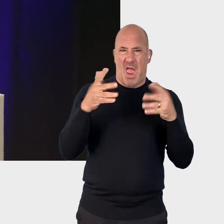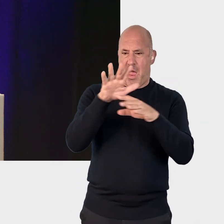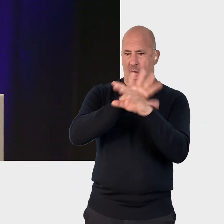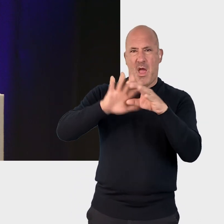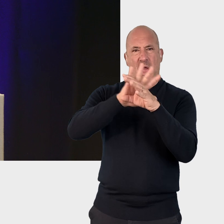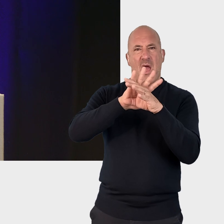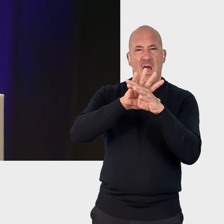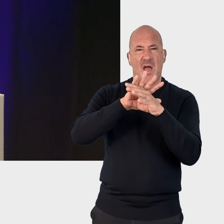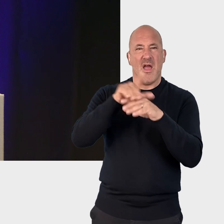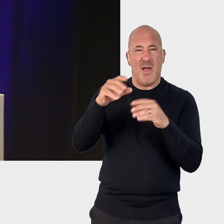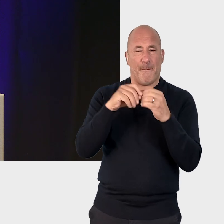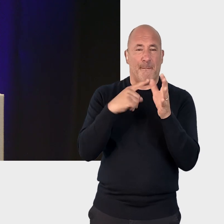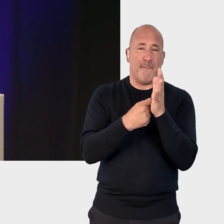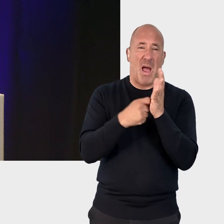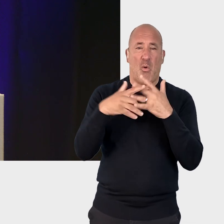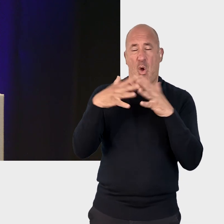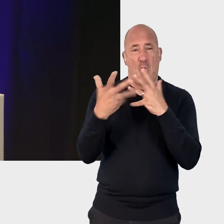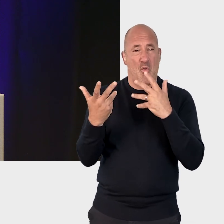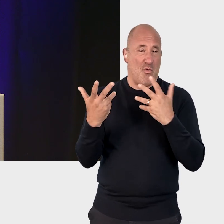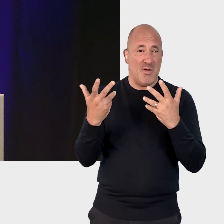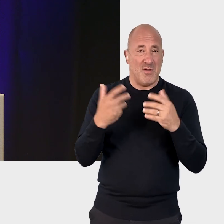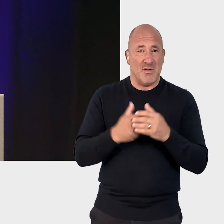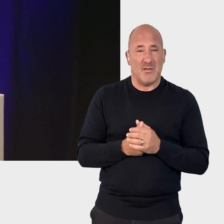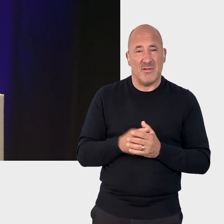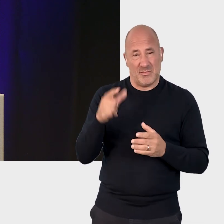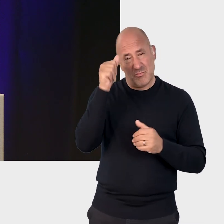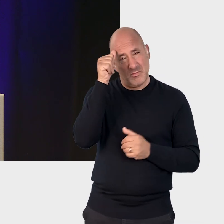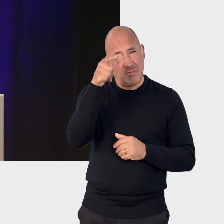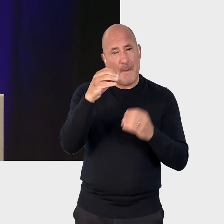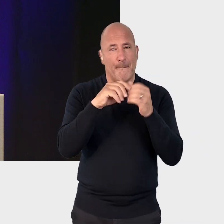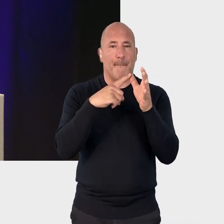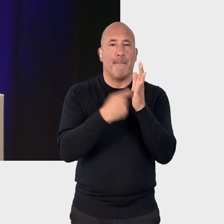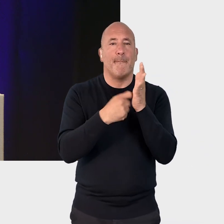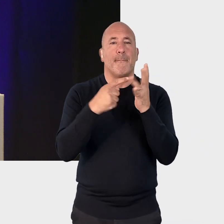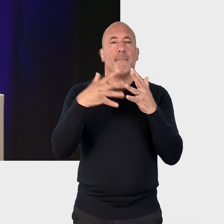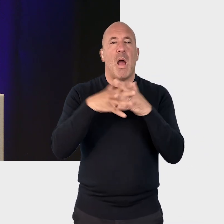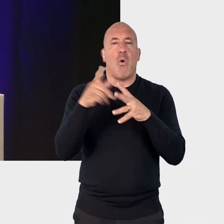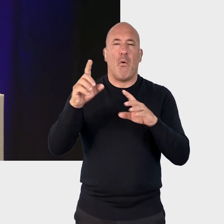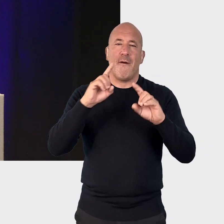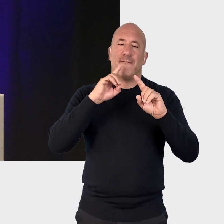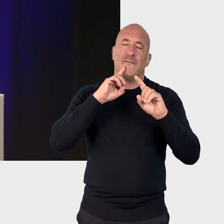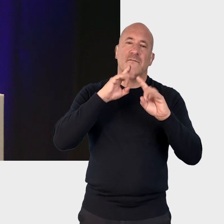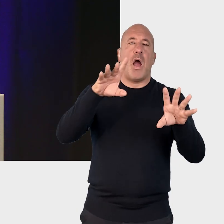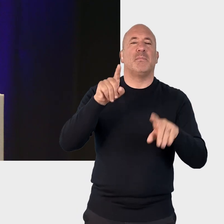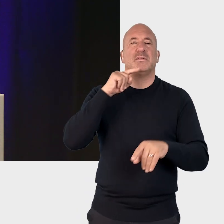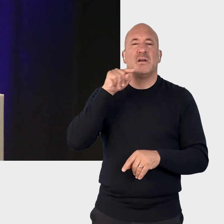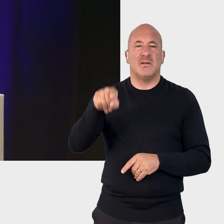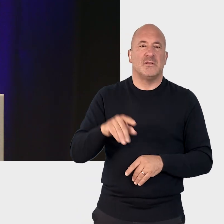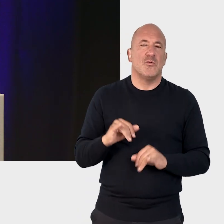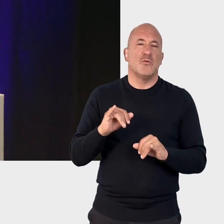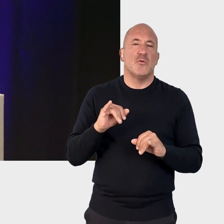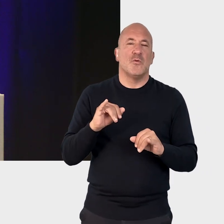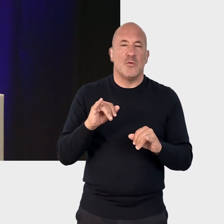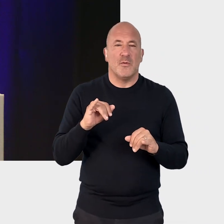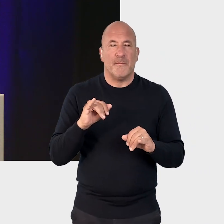and manifold, mainly around poverty, health challenges, and the geographical sort